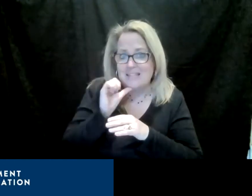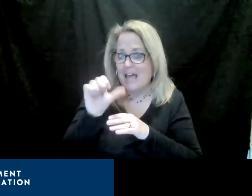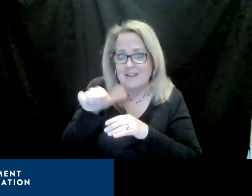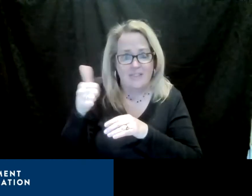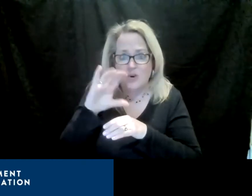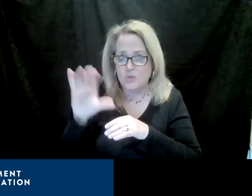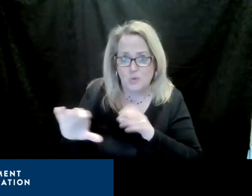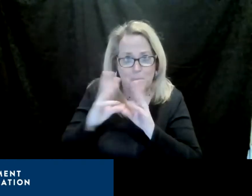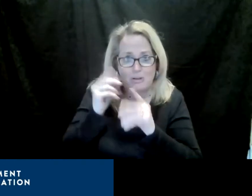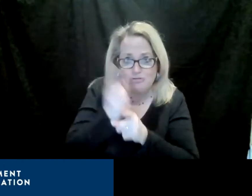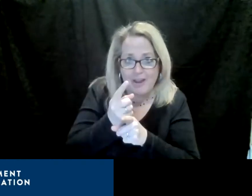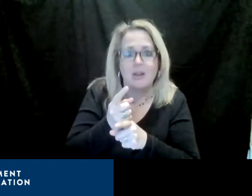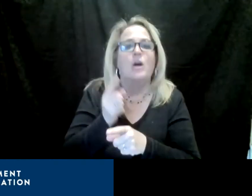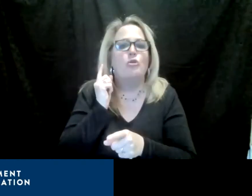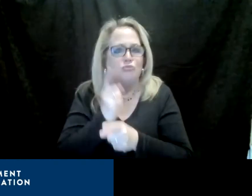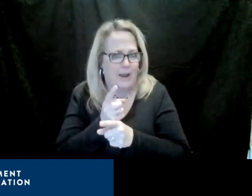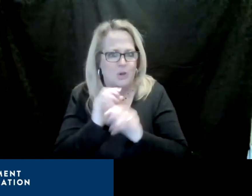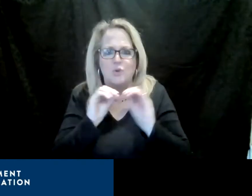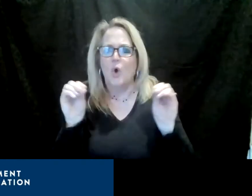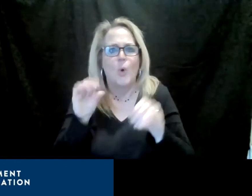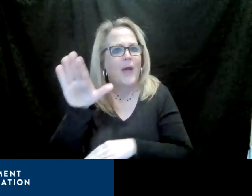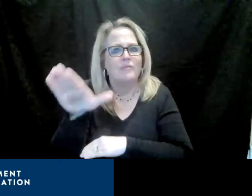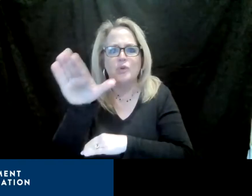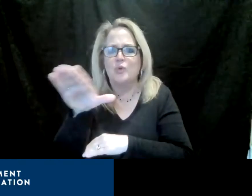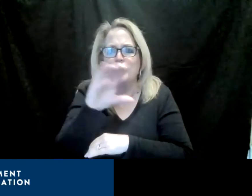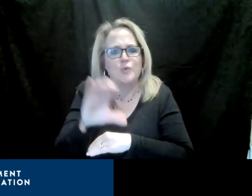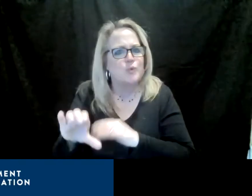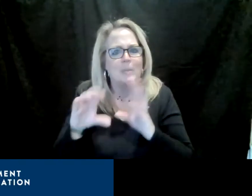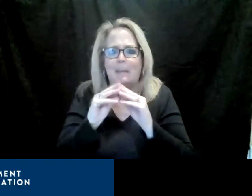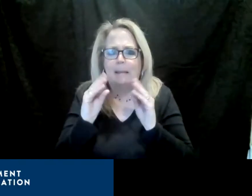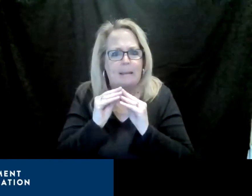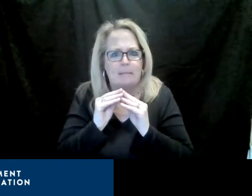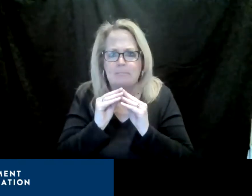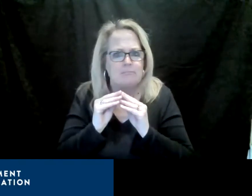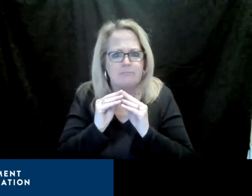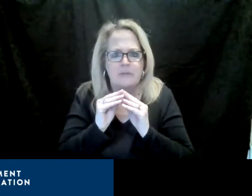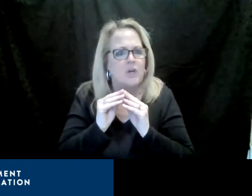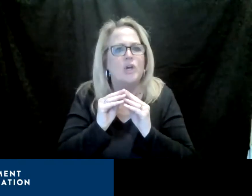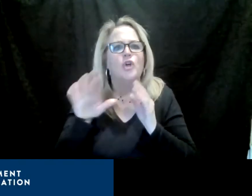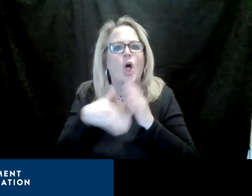That is correct. There's no afternoon Zoom meeting. You'll all be